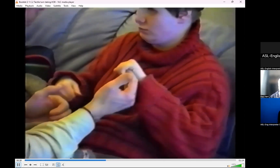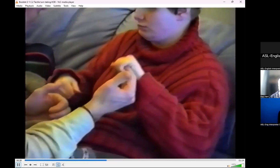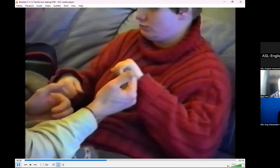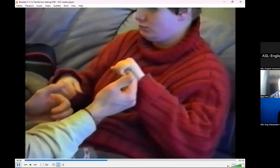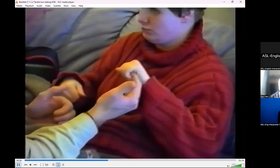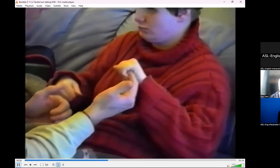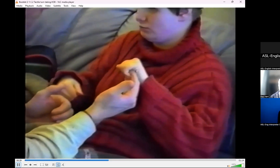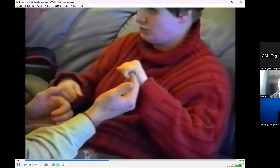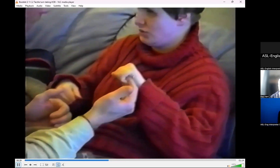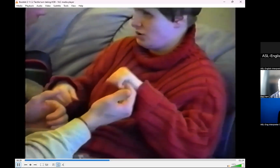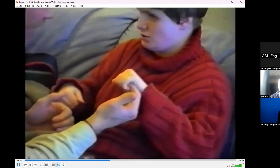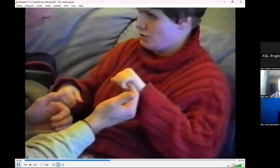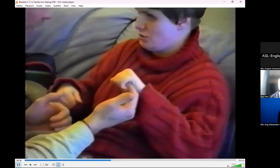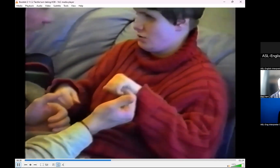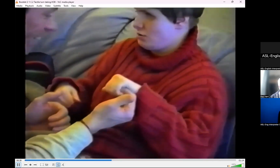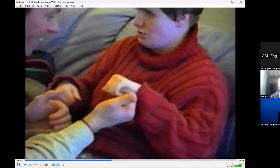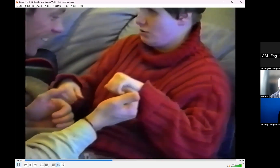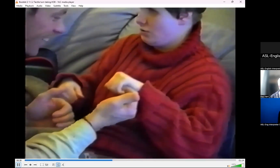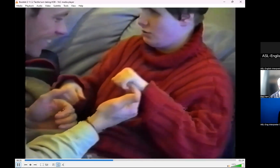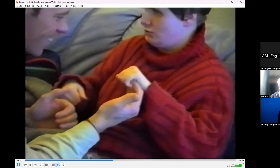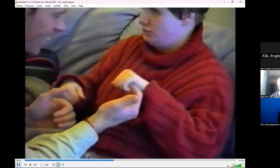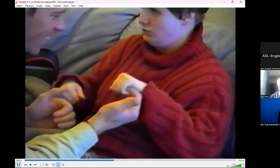Både sånn og sånn.